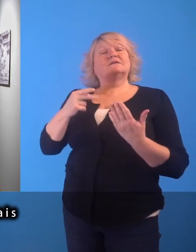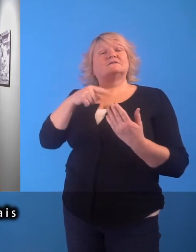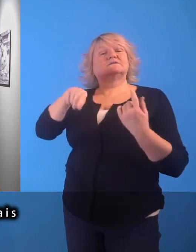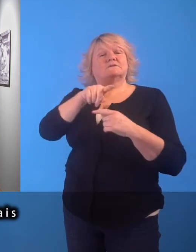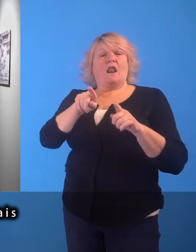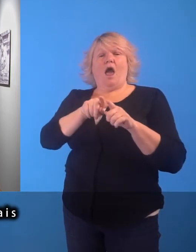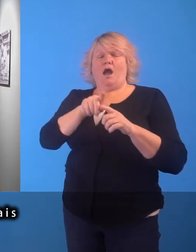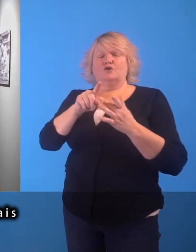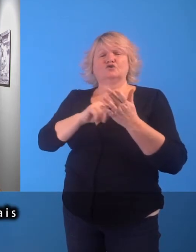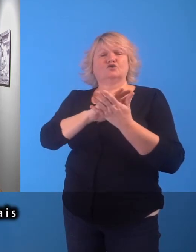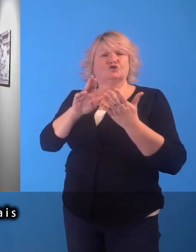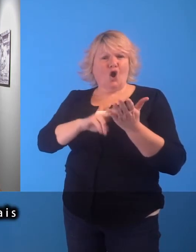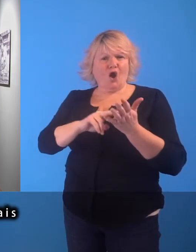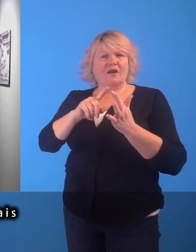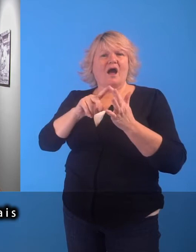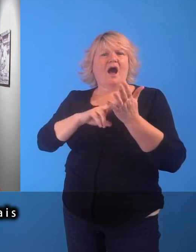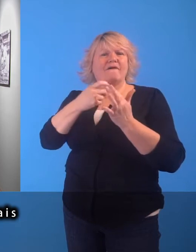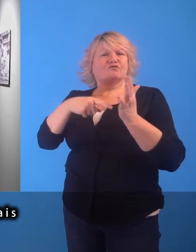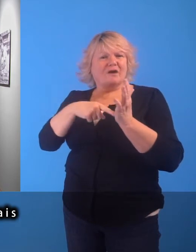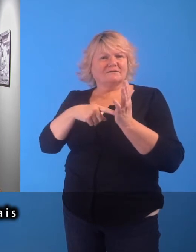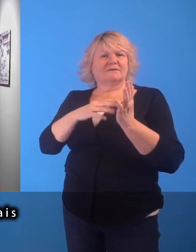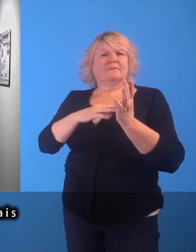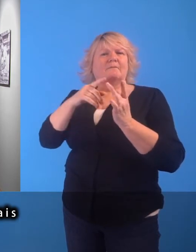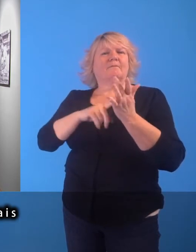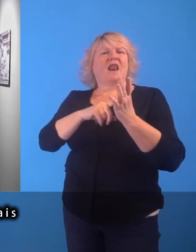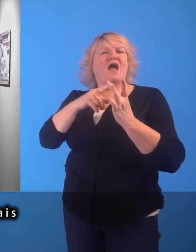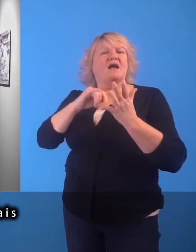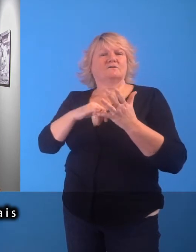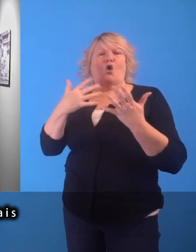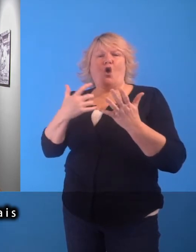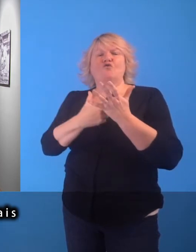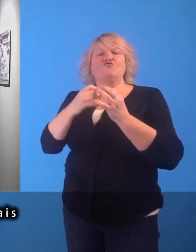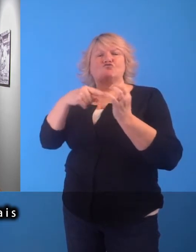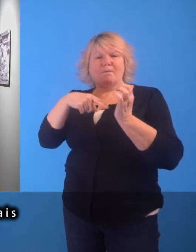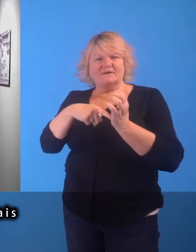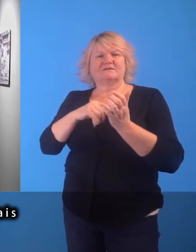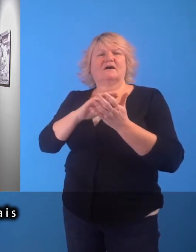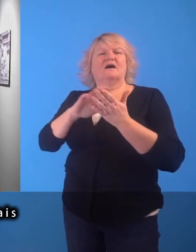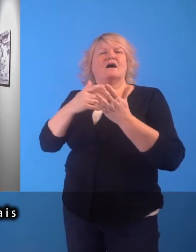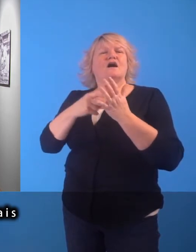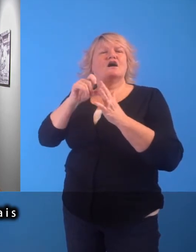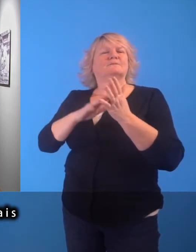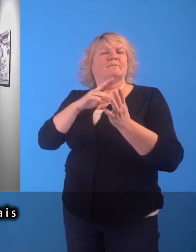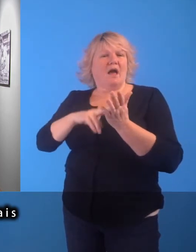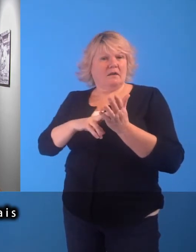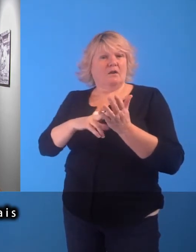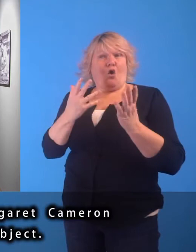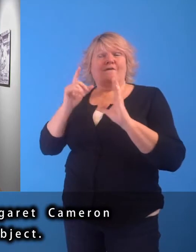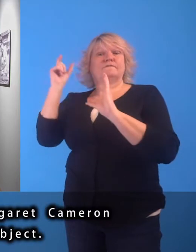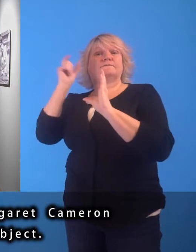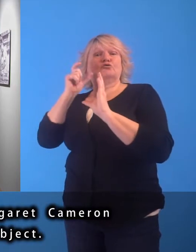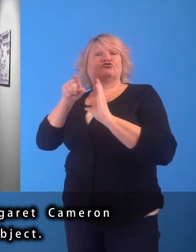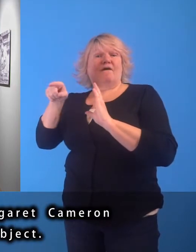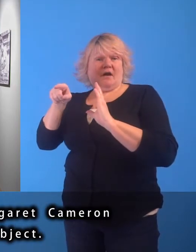Artists such as John Everett Millais or Robert Herdman